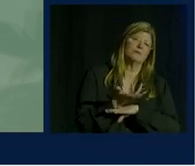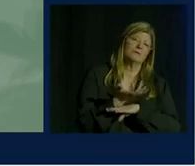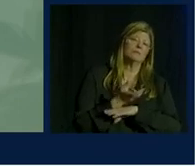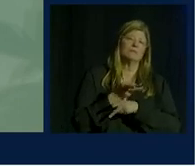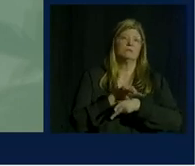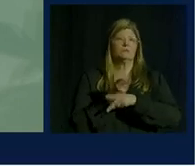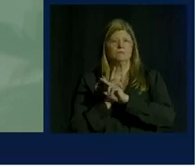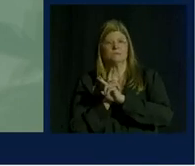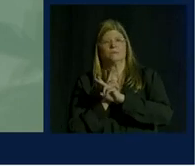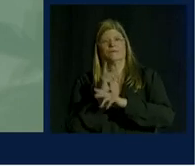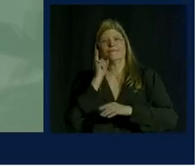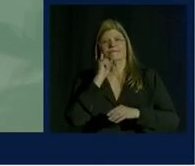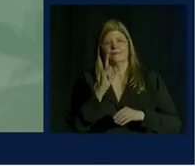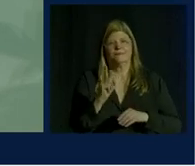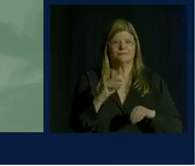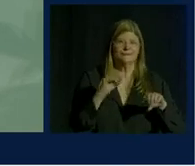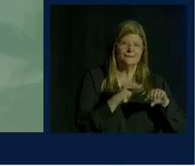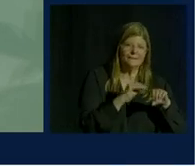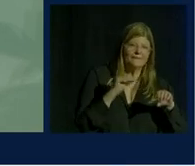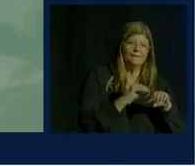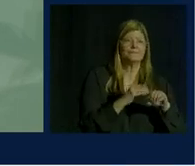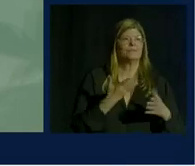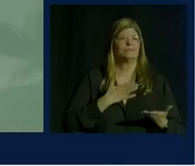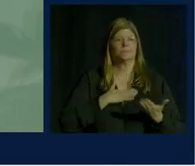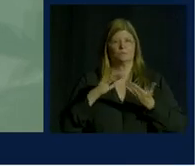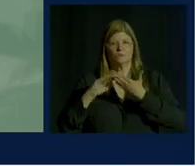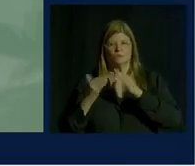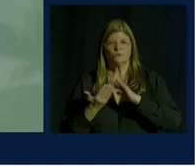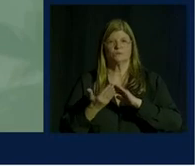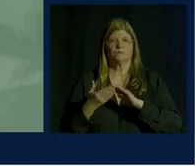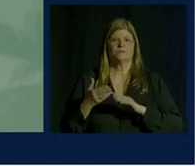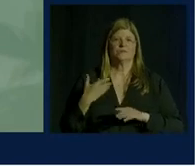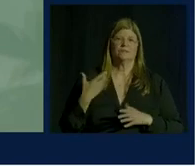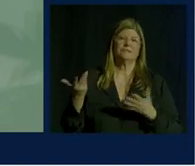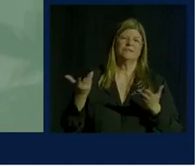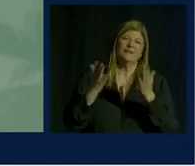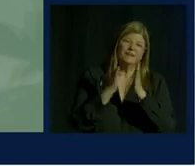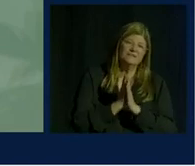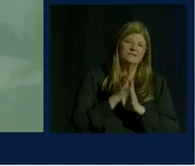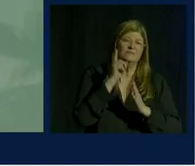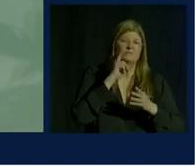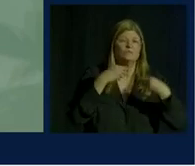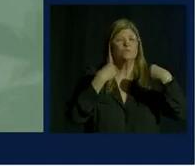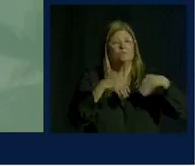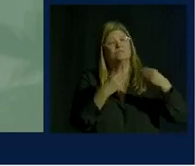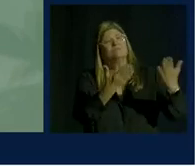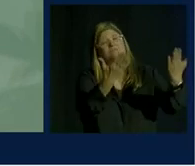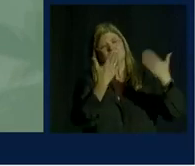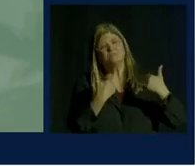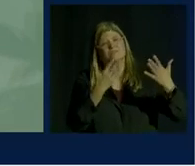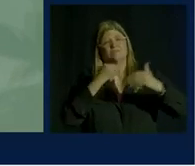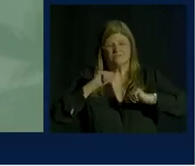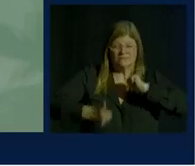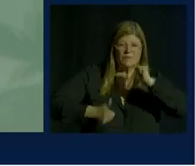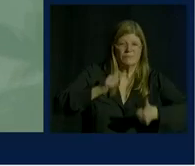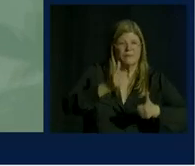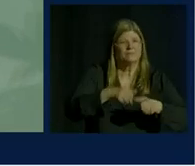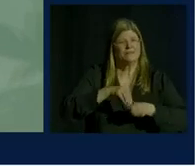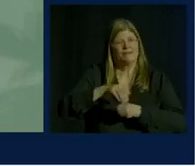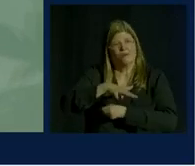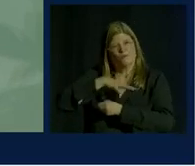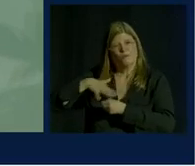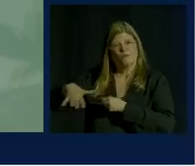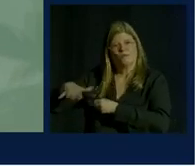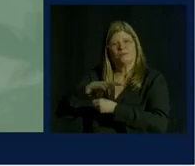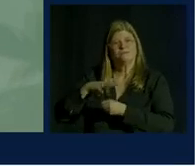in our communities and begging retailers to come. And so I always envision this notion where you can invest in your own neighborhood, in